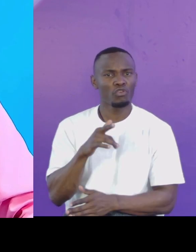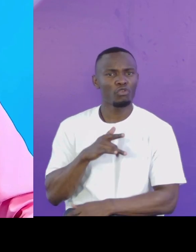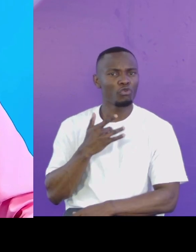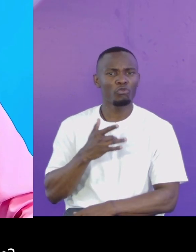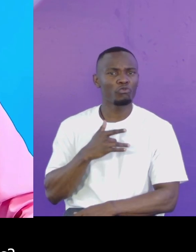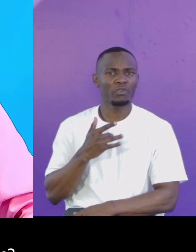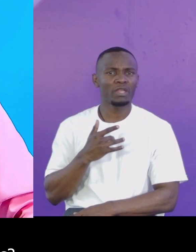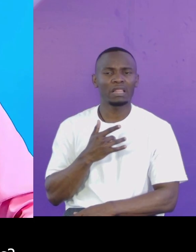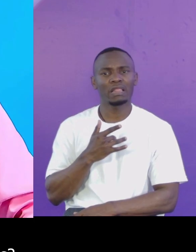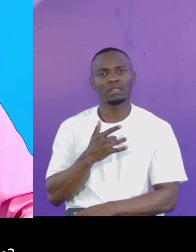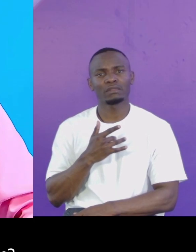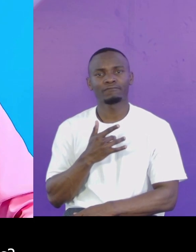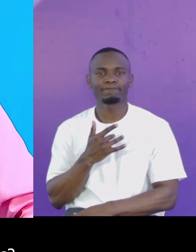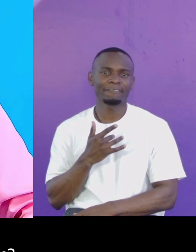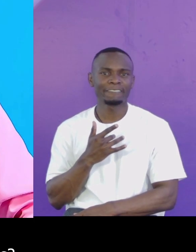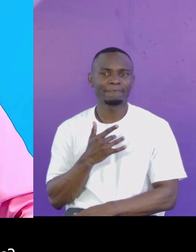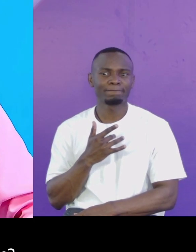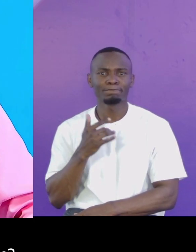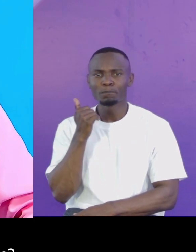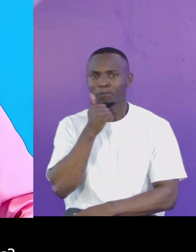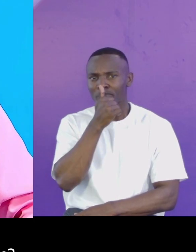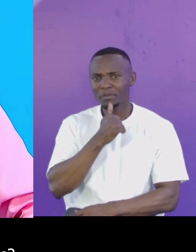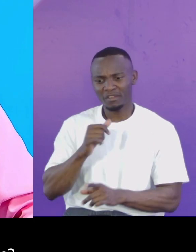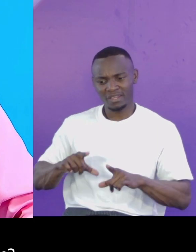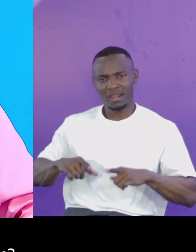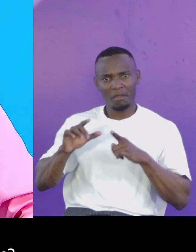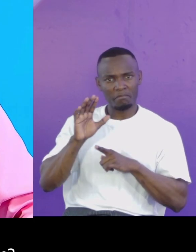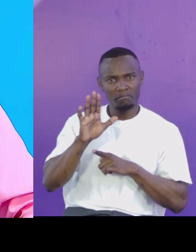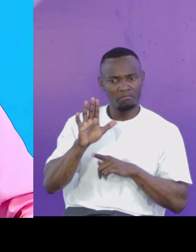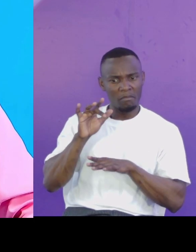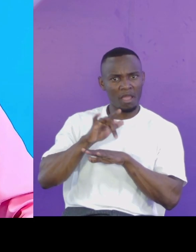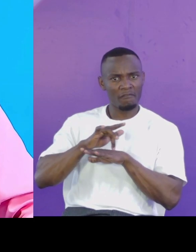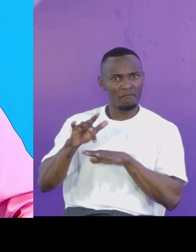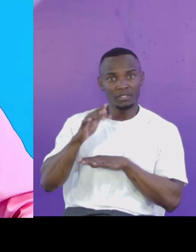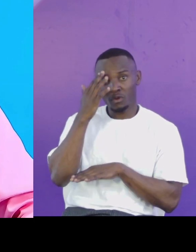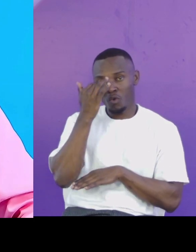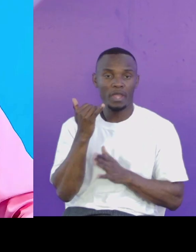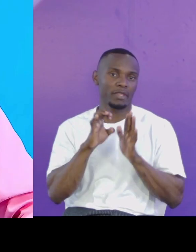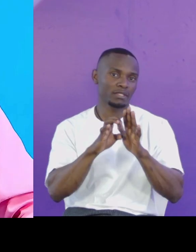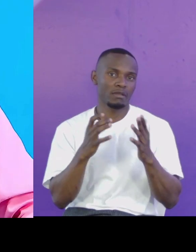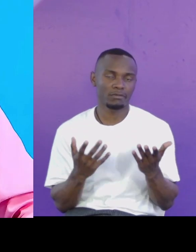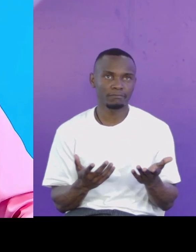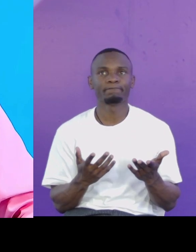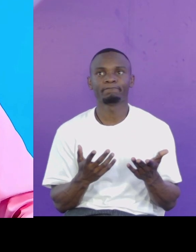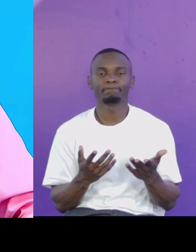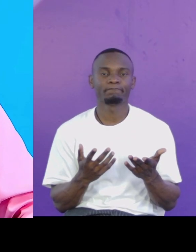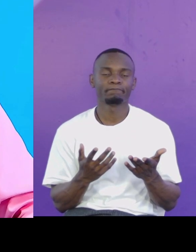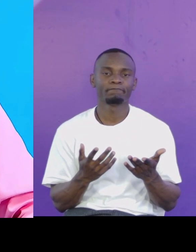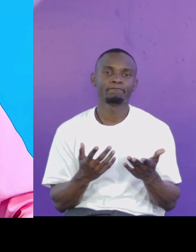feel like your private life is affected by this? Because let's take an example of